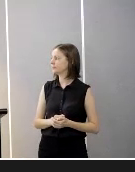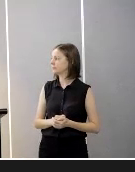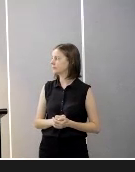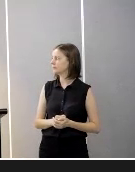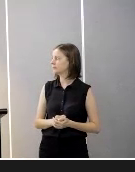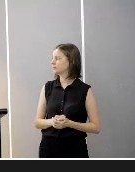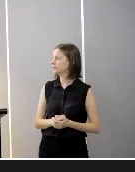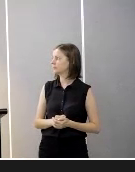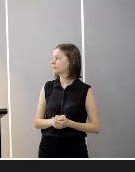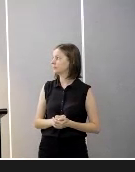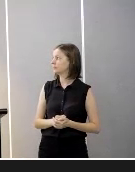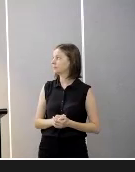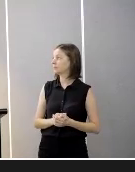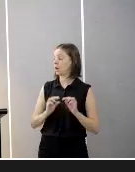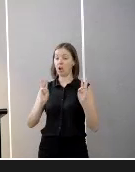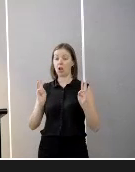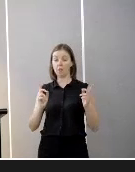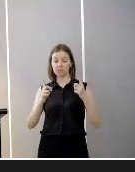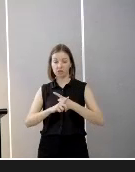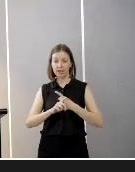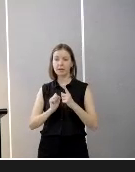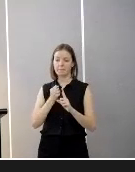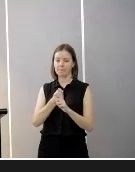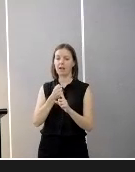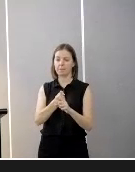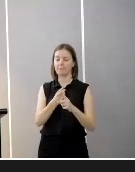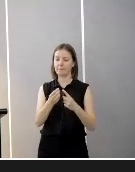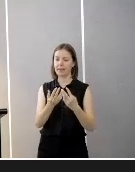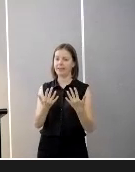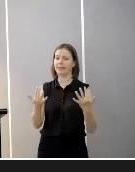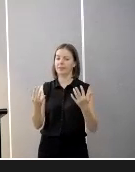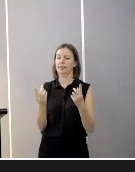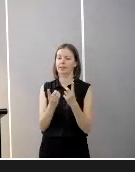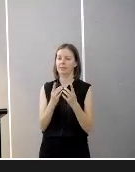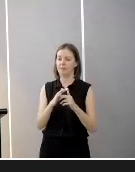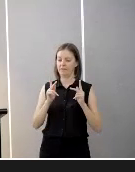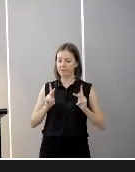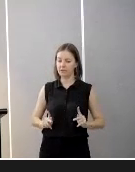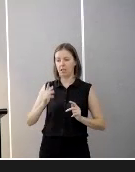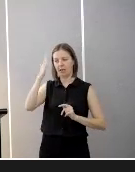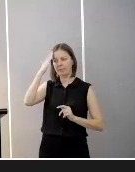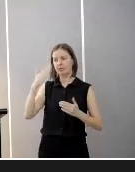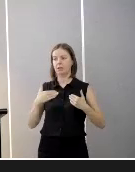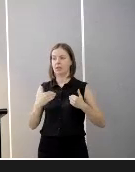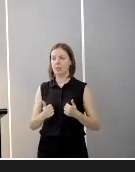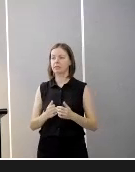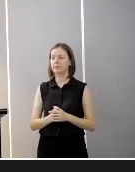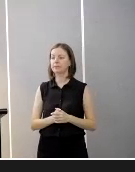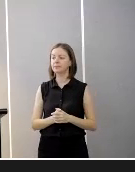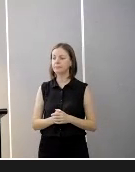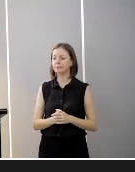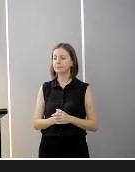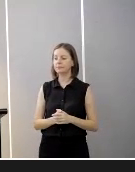So there are many effects of climate change on a whole number of aspects of our physical health and our mental health.